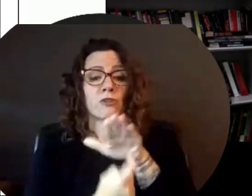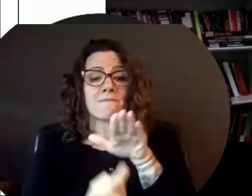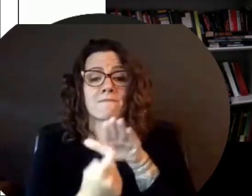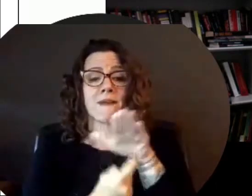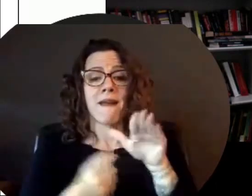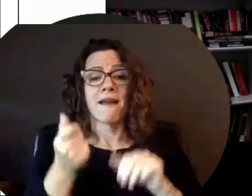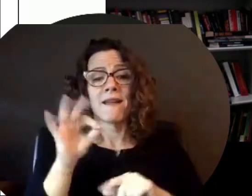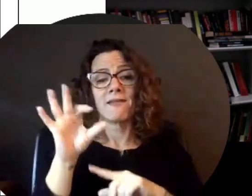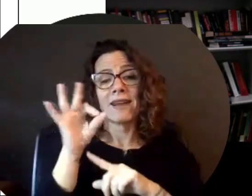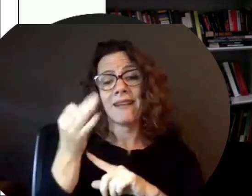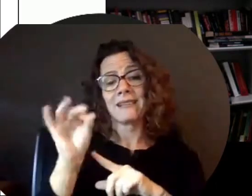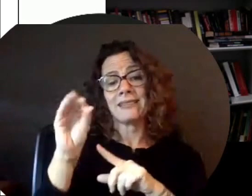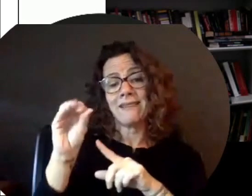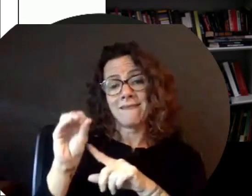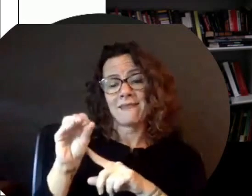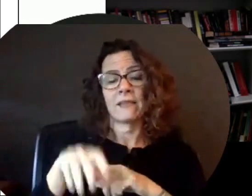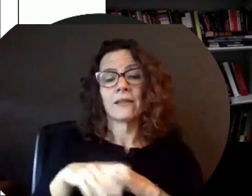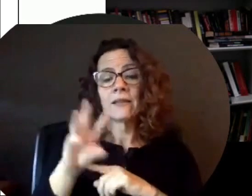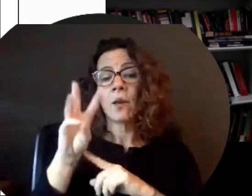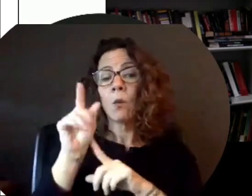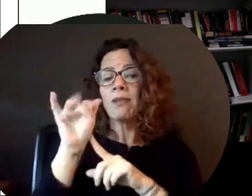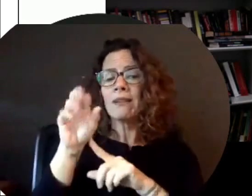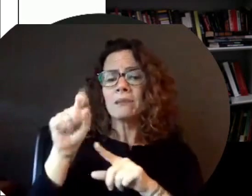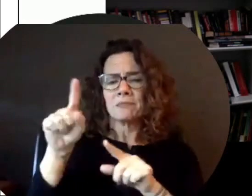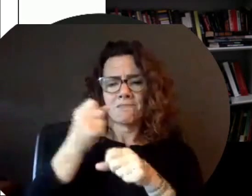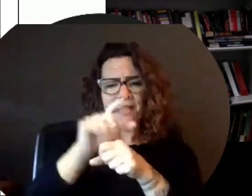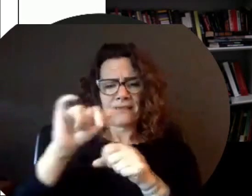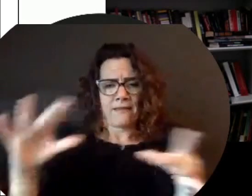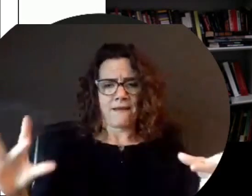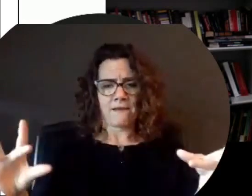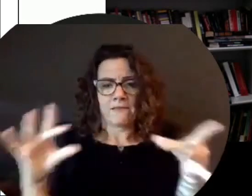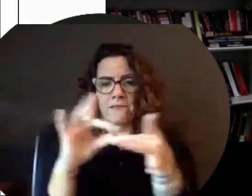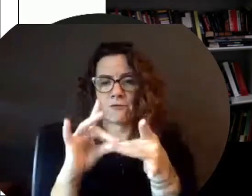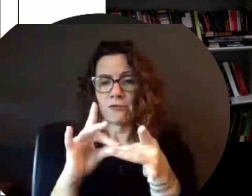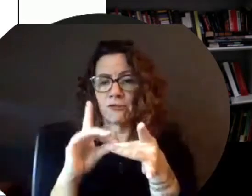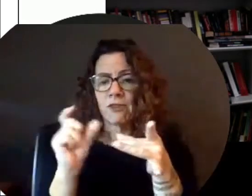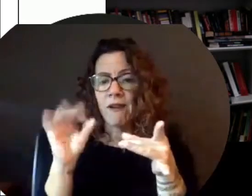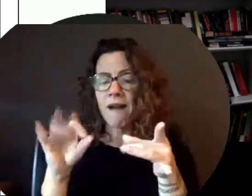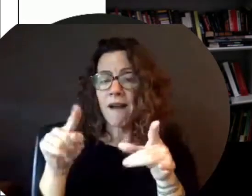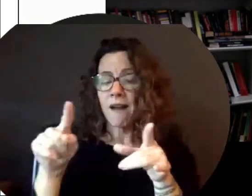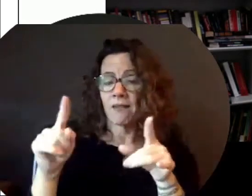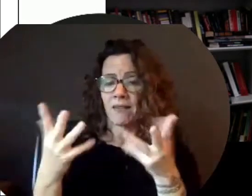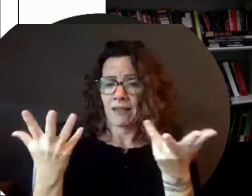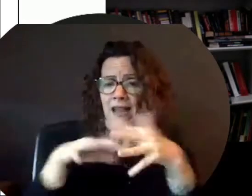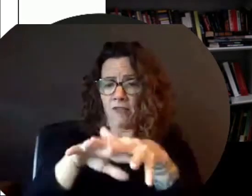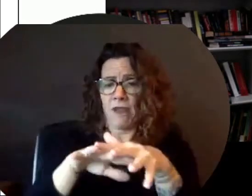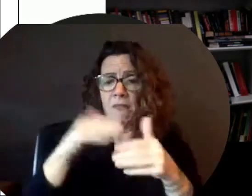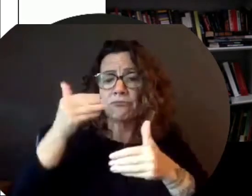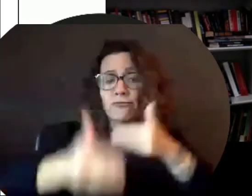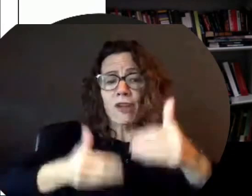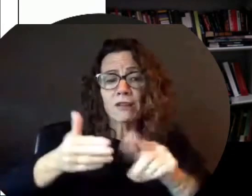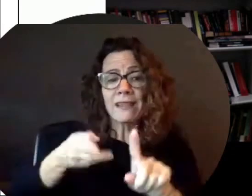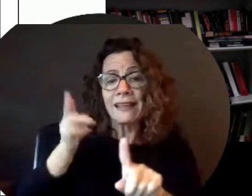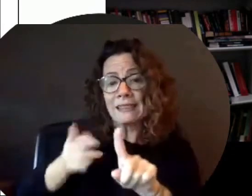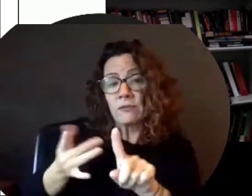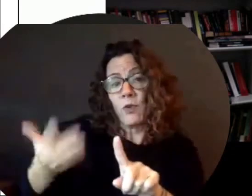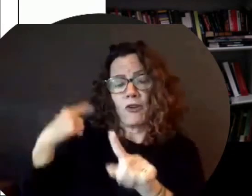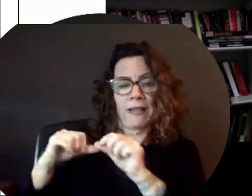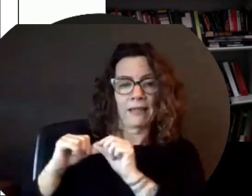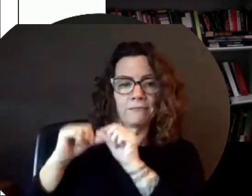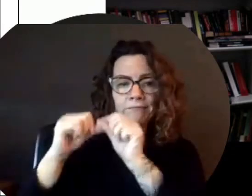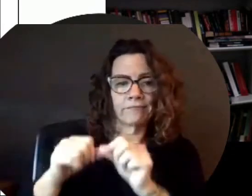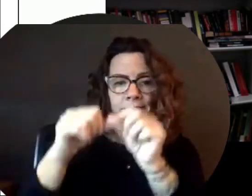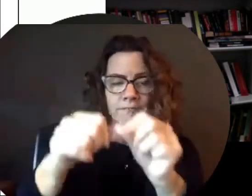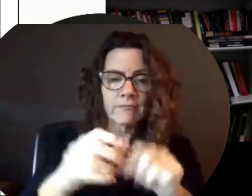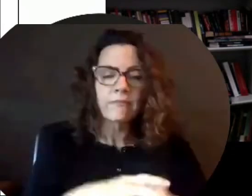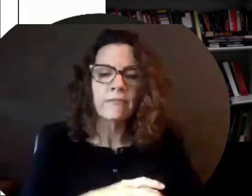interrelated processes historically and in ongoing ways. And I think that cannibalizing is such a powerful metaphor as